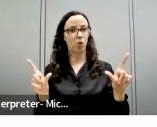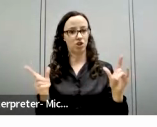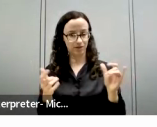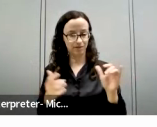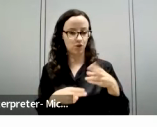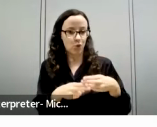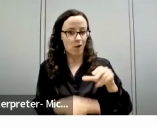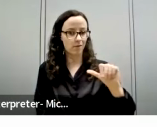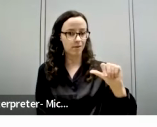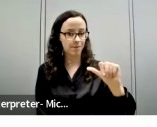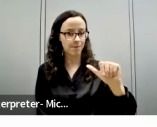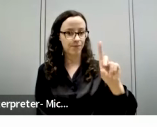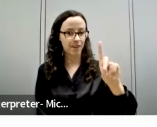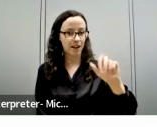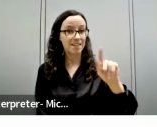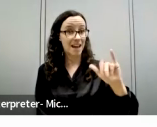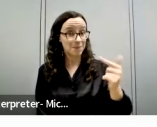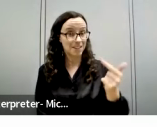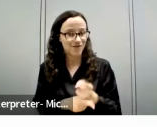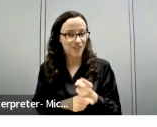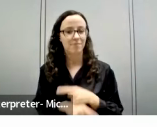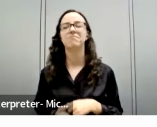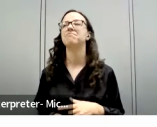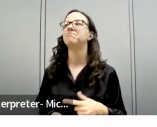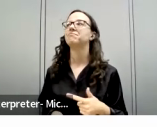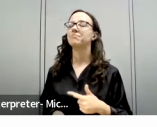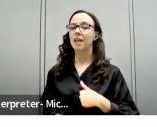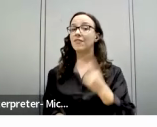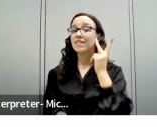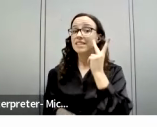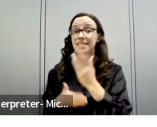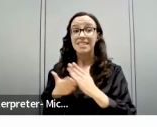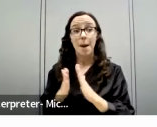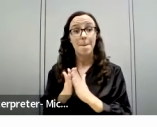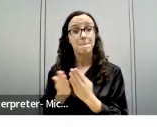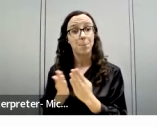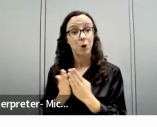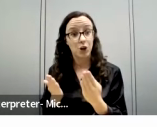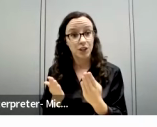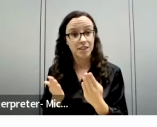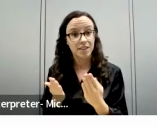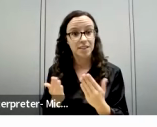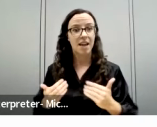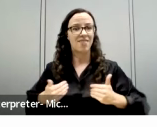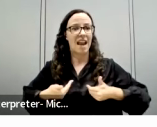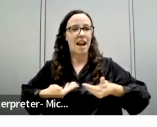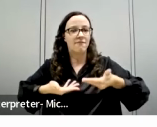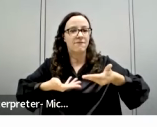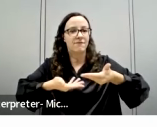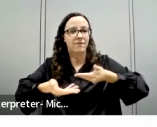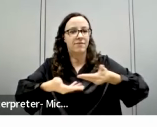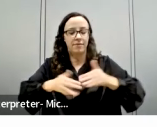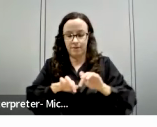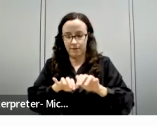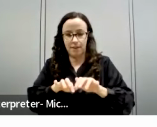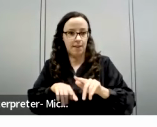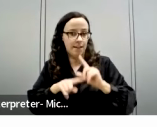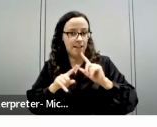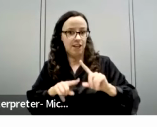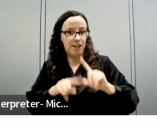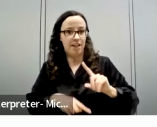adapting, right? Or perhaps I've seen a few textbooks where there are interactive features. So perhaps as